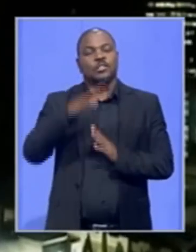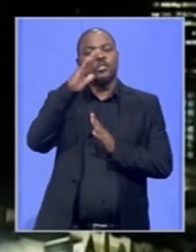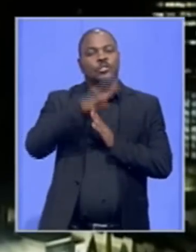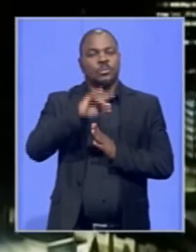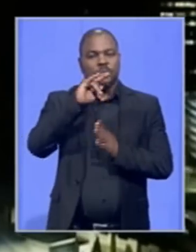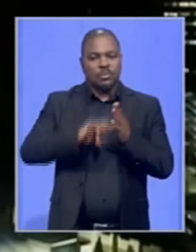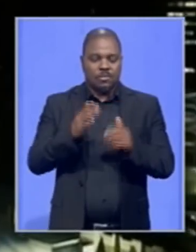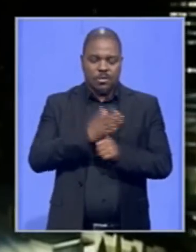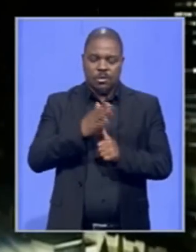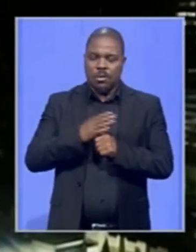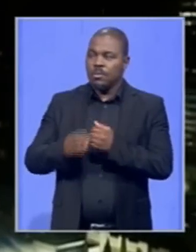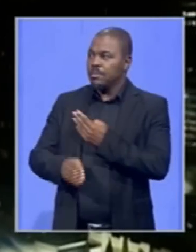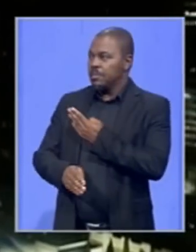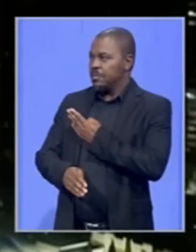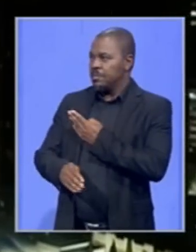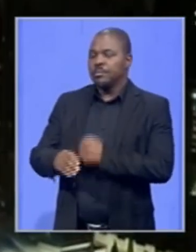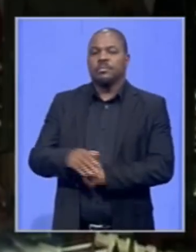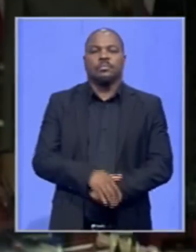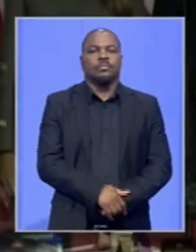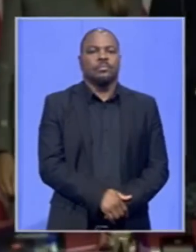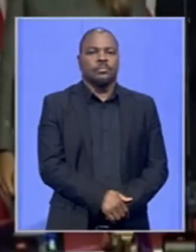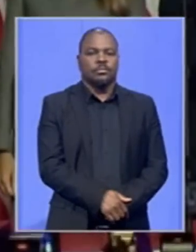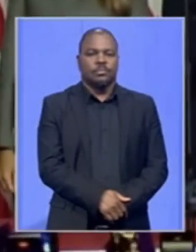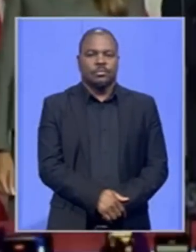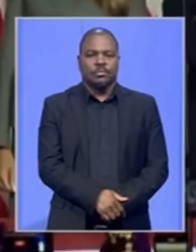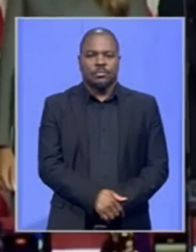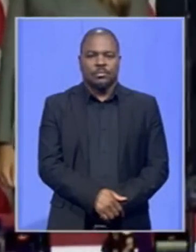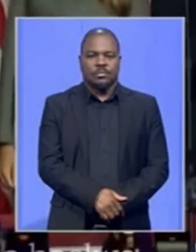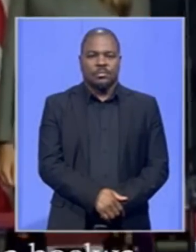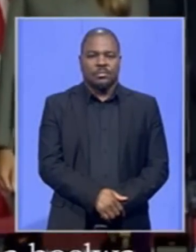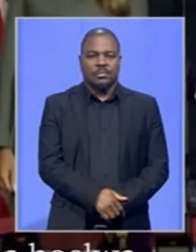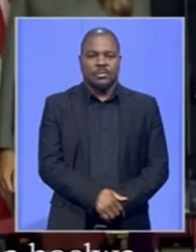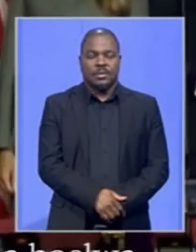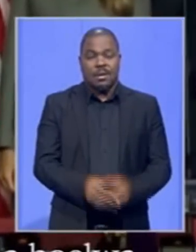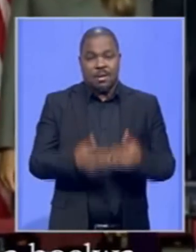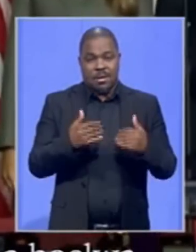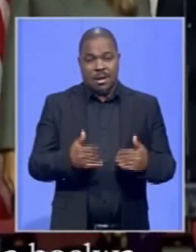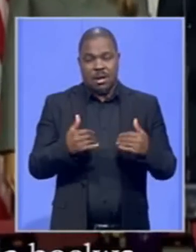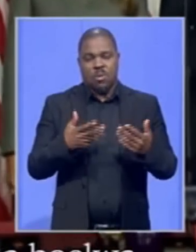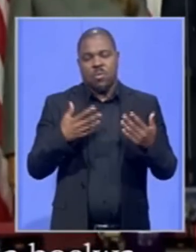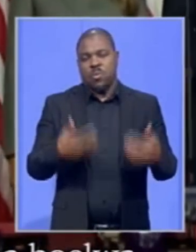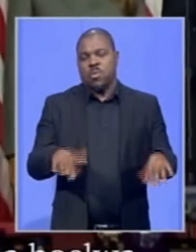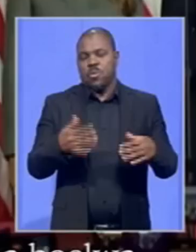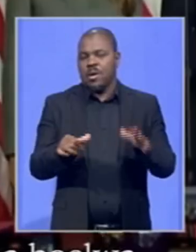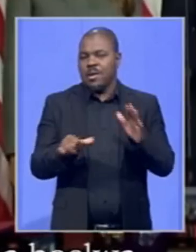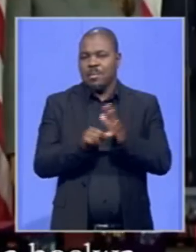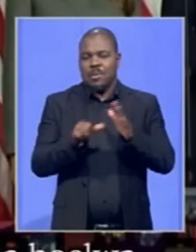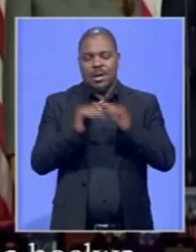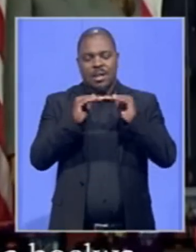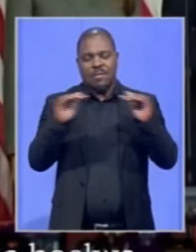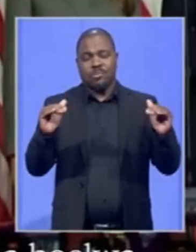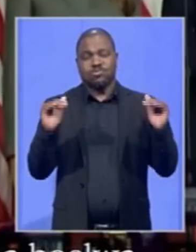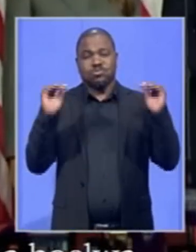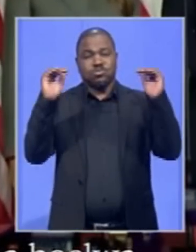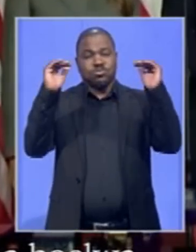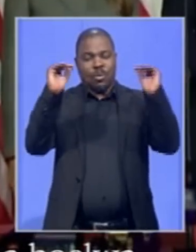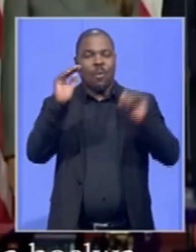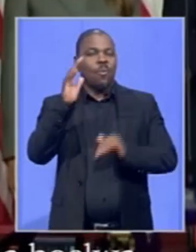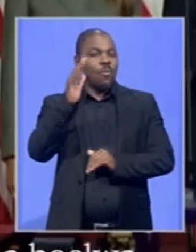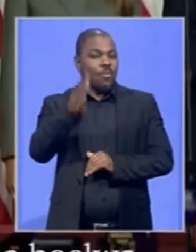tšeo di tantšego šedi. And now it's going to reach a new level of importance because we're going to